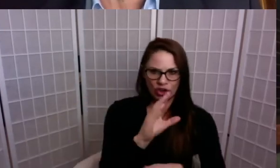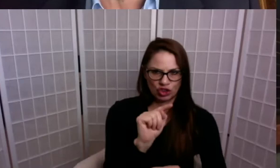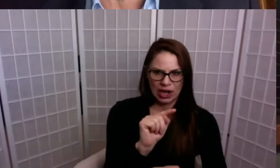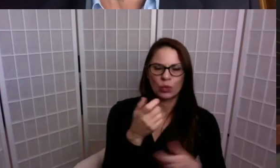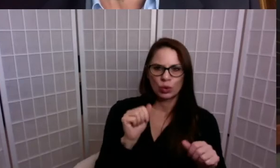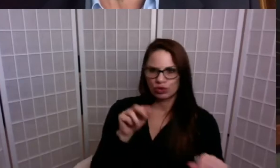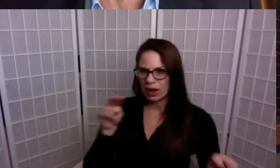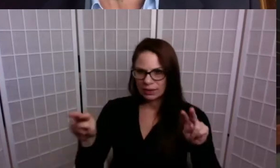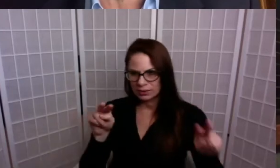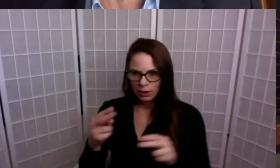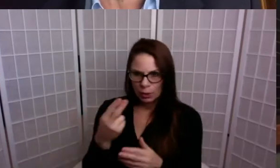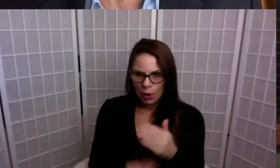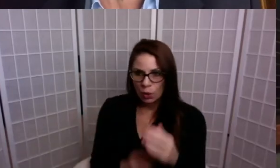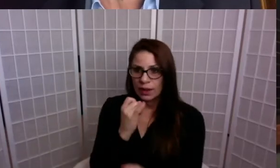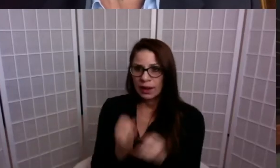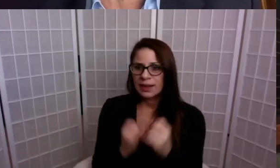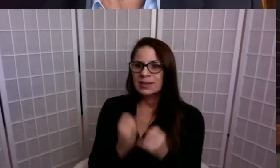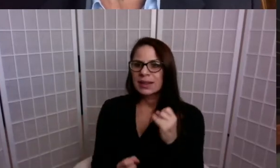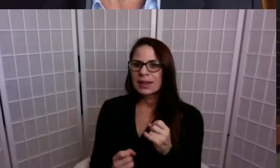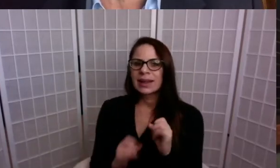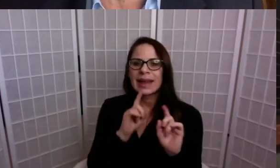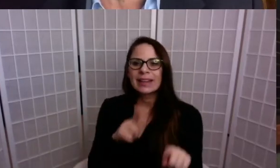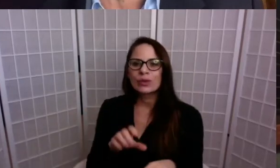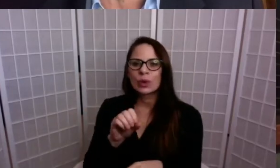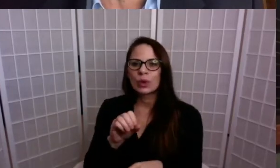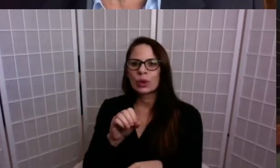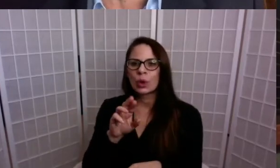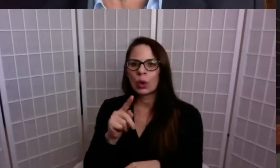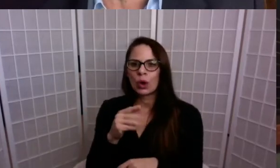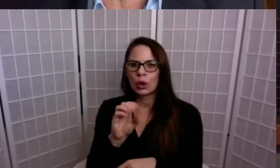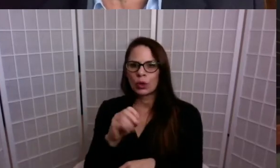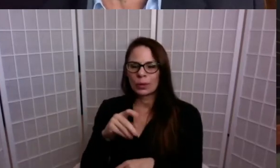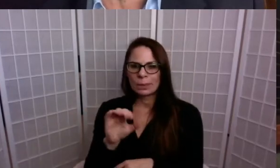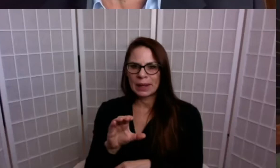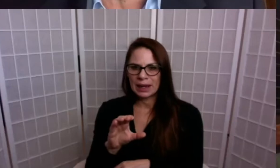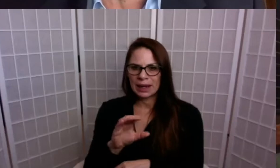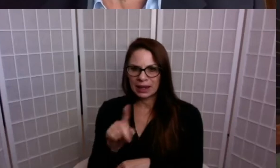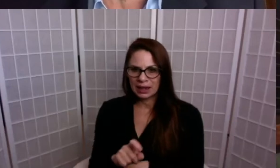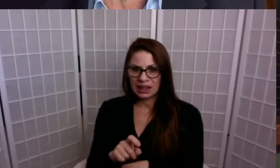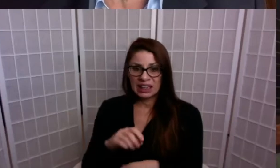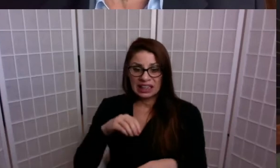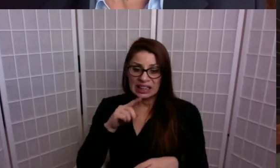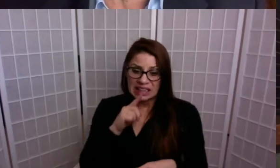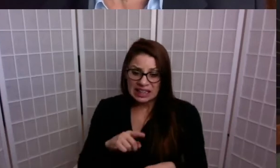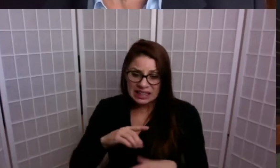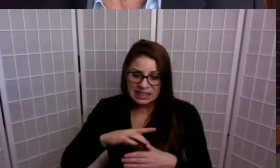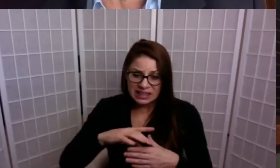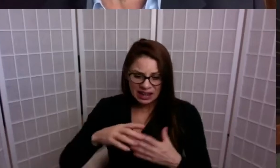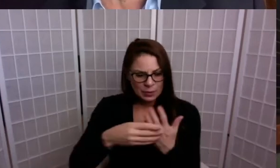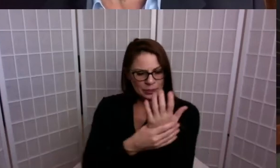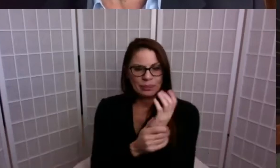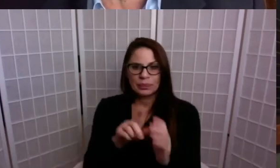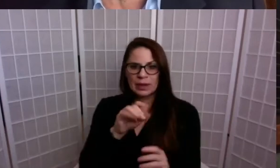then lastly, answering an orthopedic question, Linda asks, is the tissue damage in the hand from a cortisone